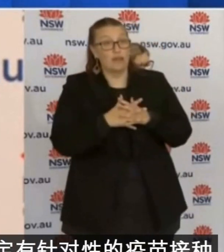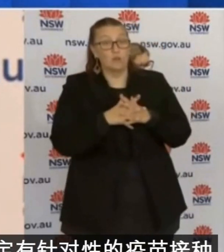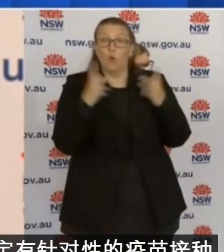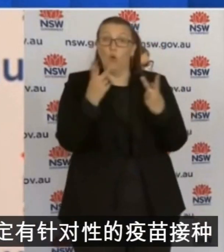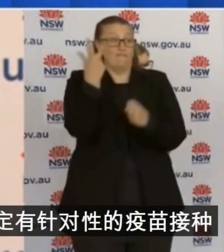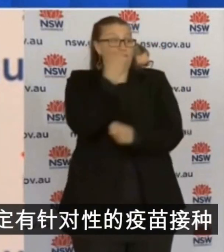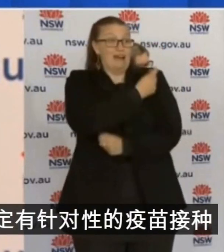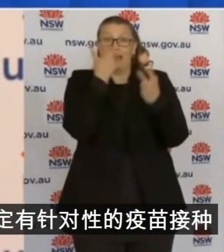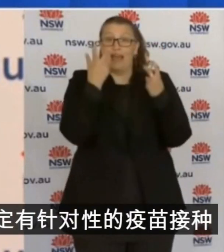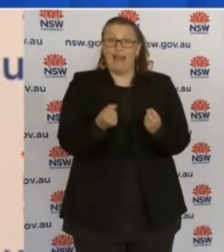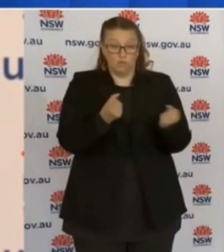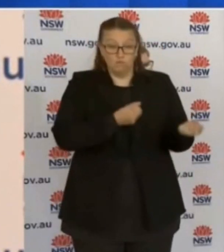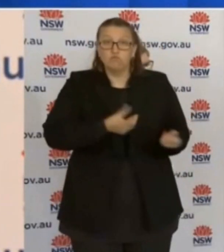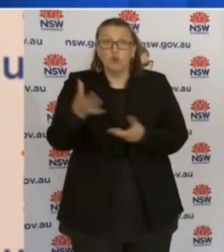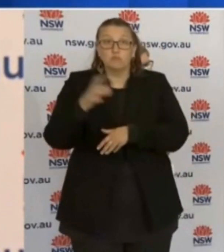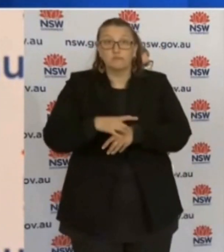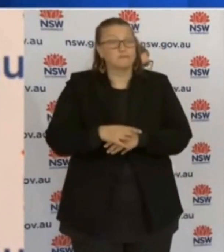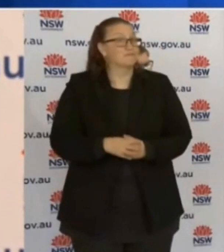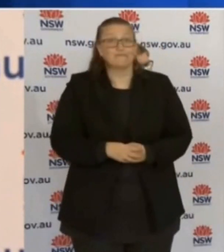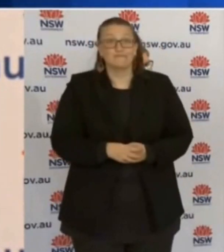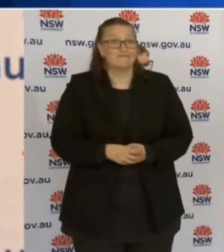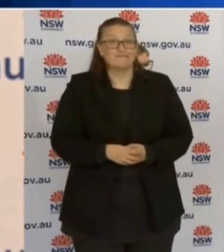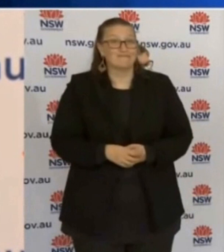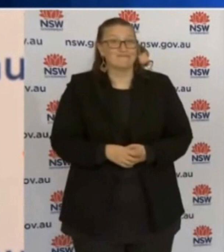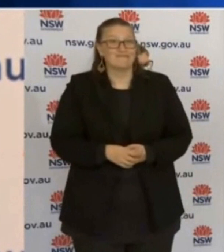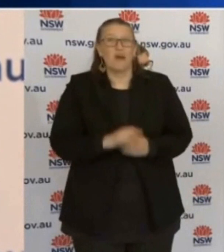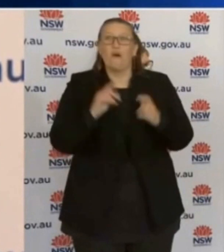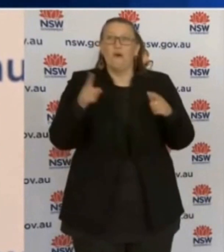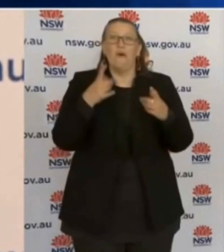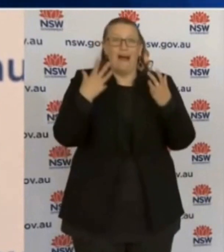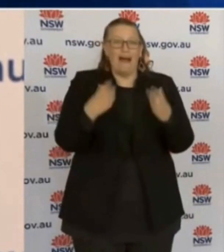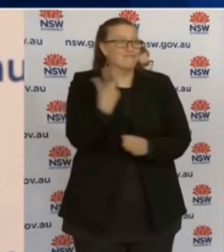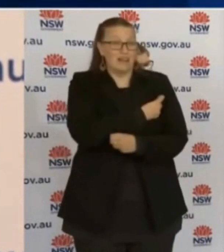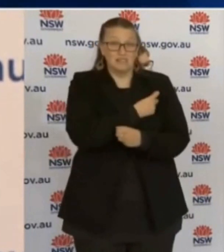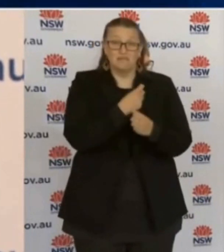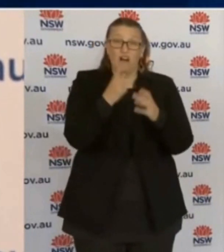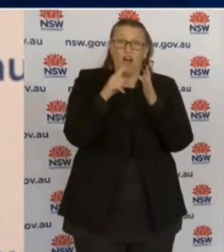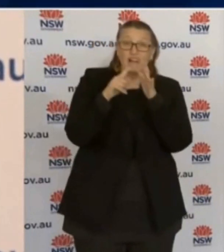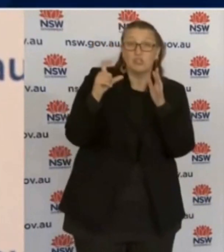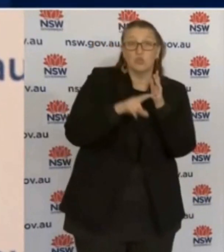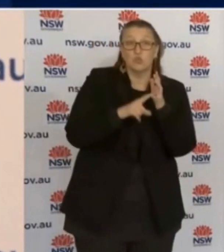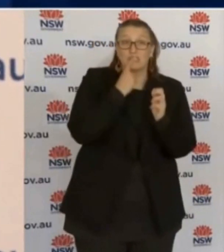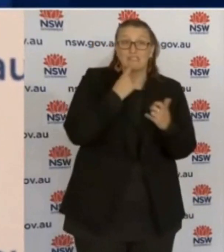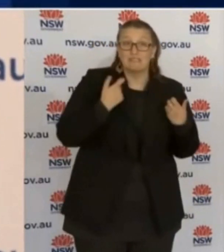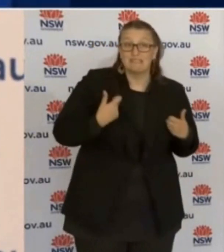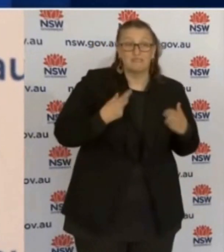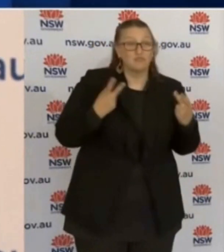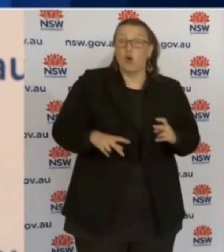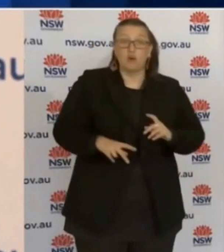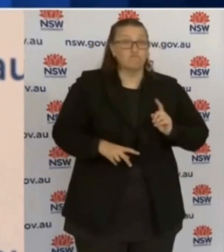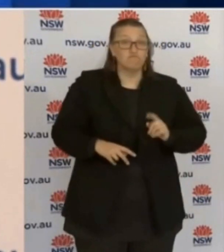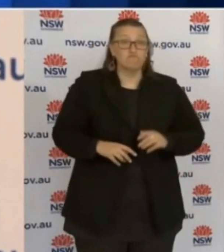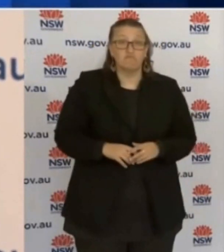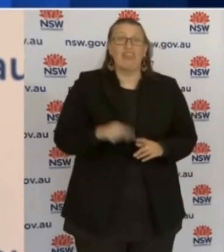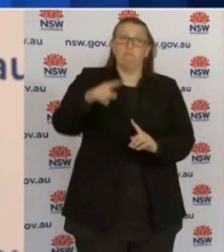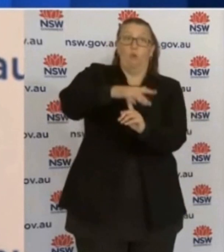targeted vaccination strategy in those local government areas of concern is key to us moving forward in New South Wales, and